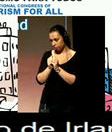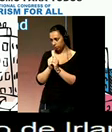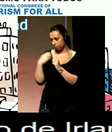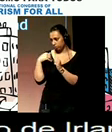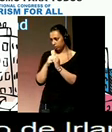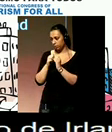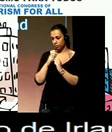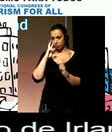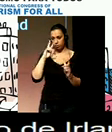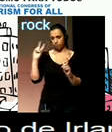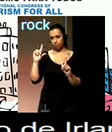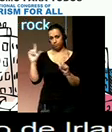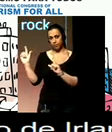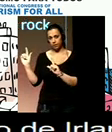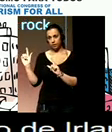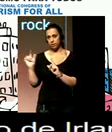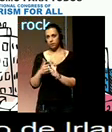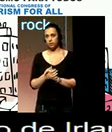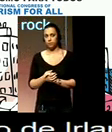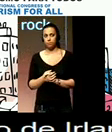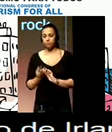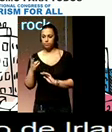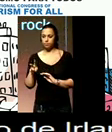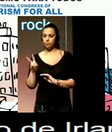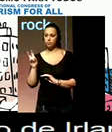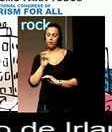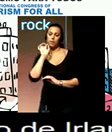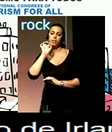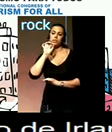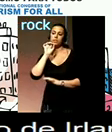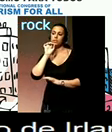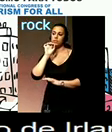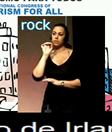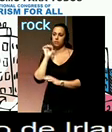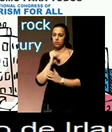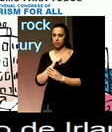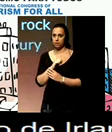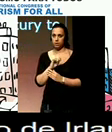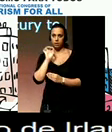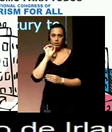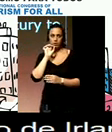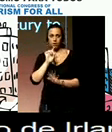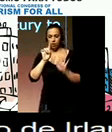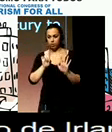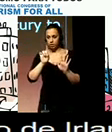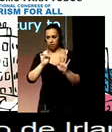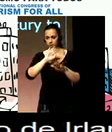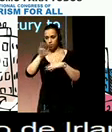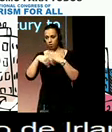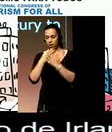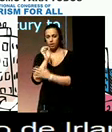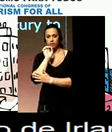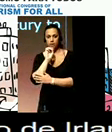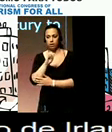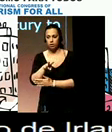settlement from the 6th century to about the 13th century. And monks used to go to